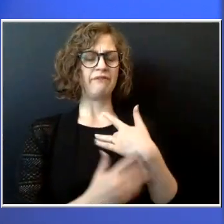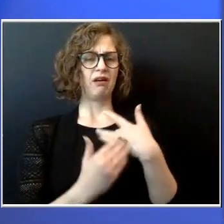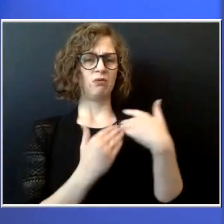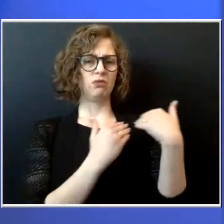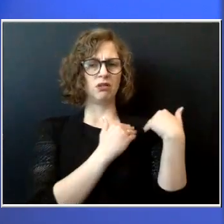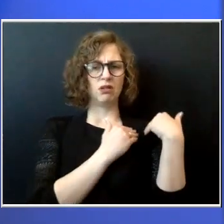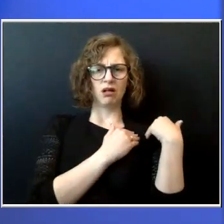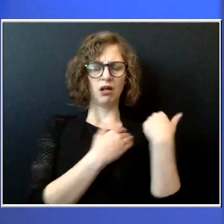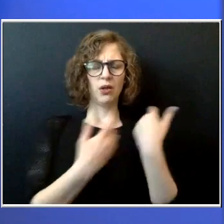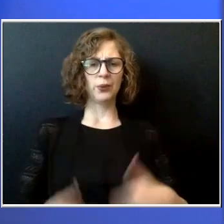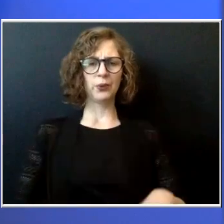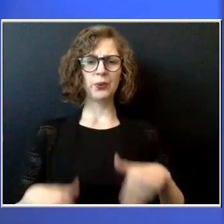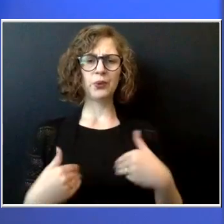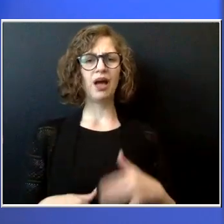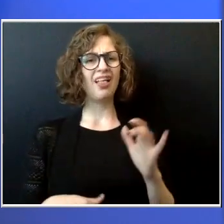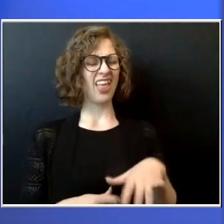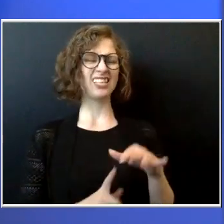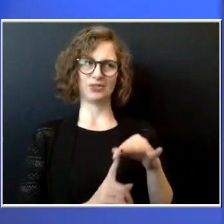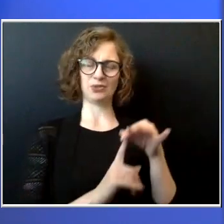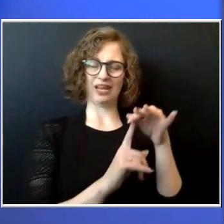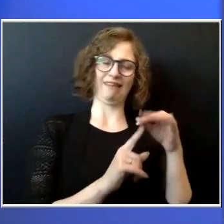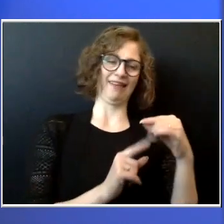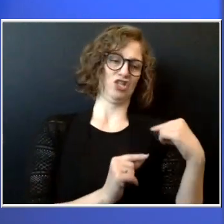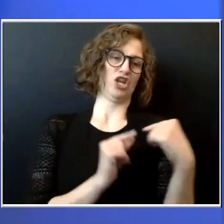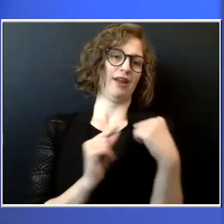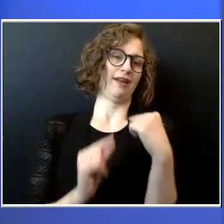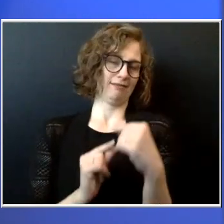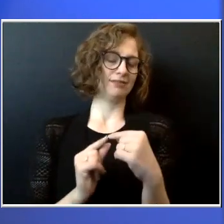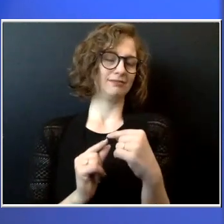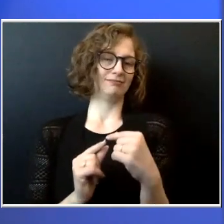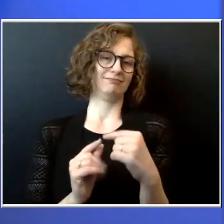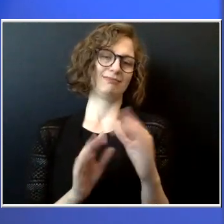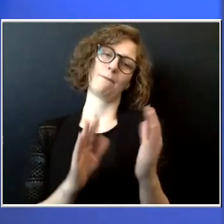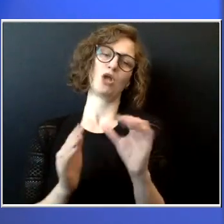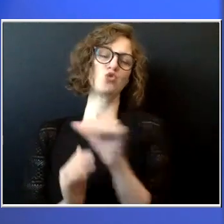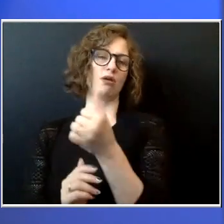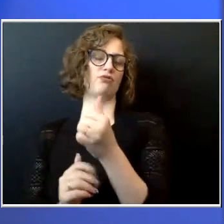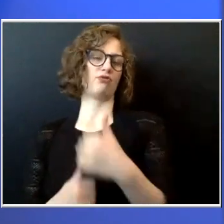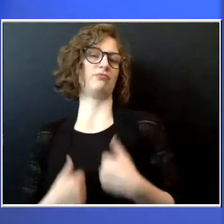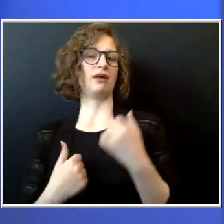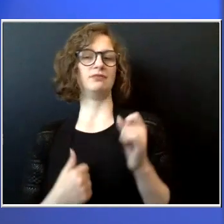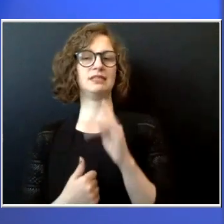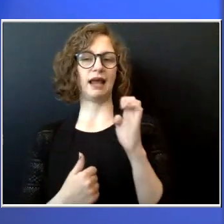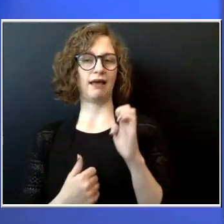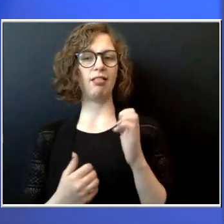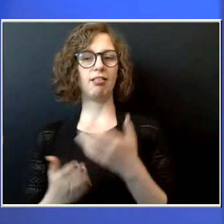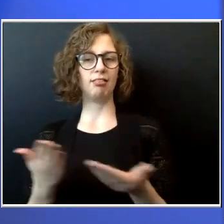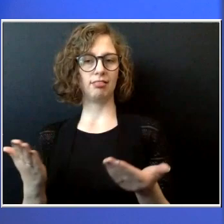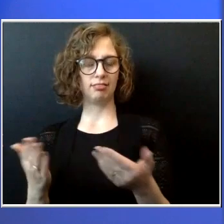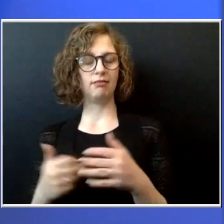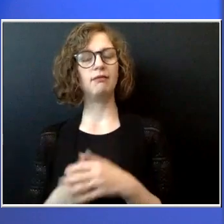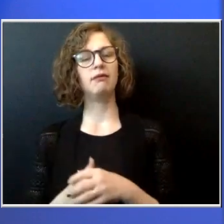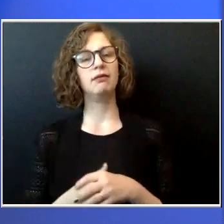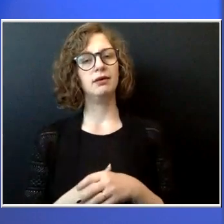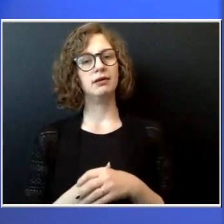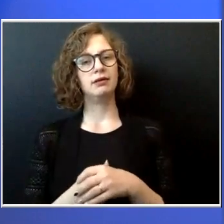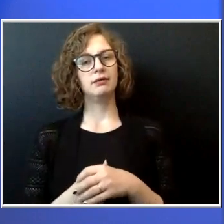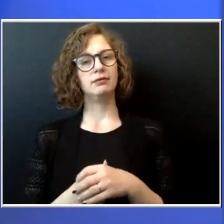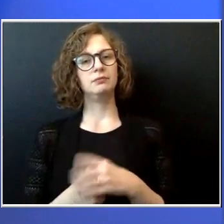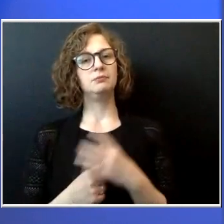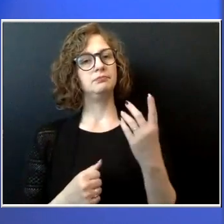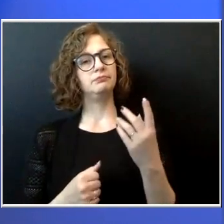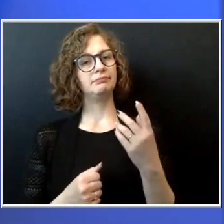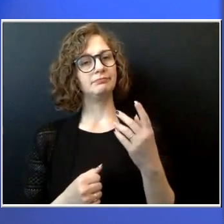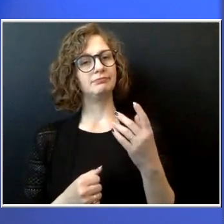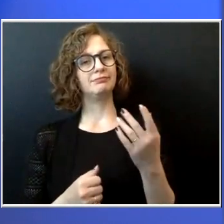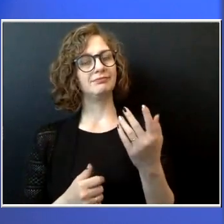in genetics compared to other lifestyle factors. And it's always a discussion of what does that result mean to